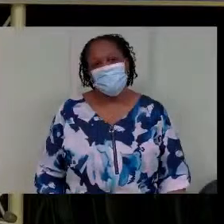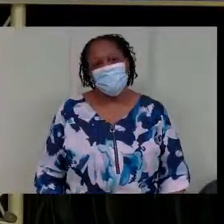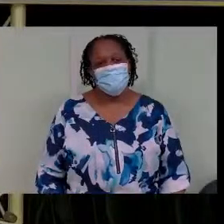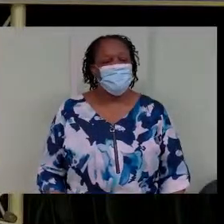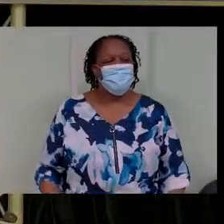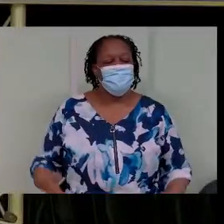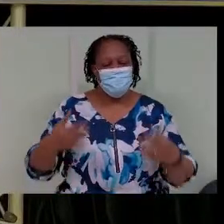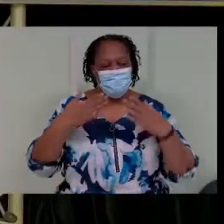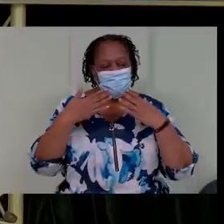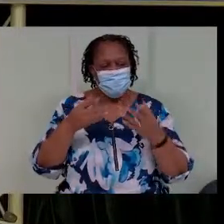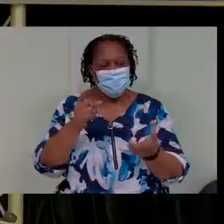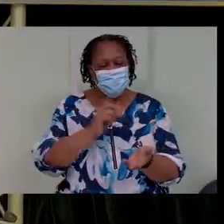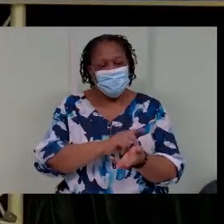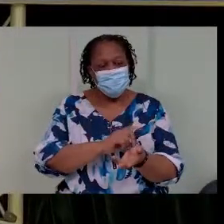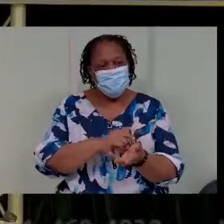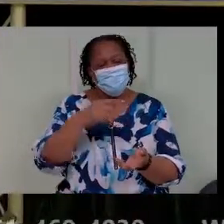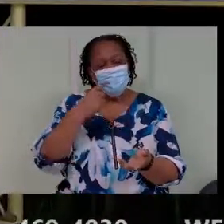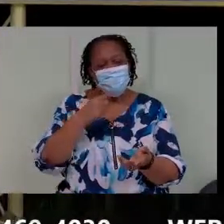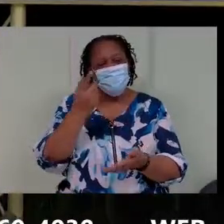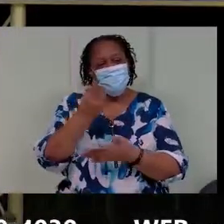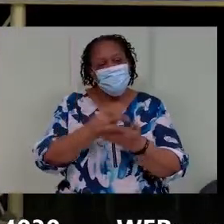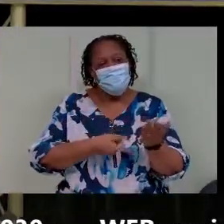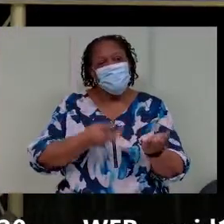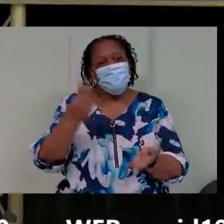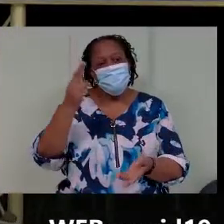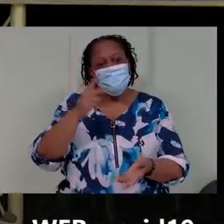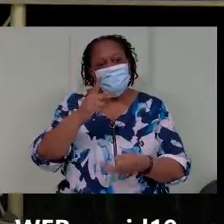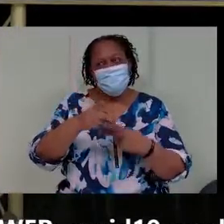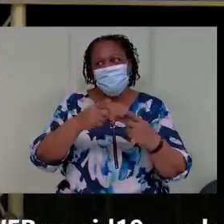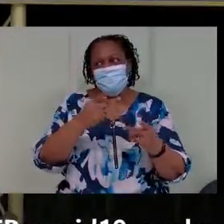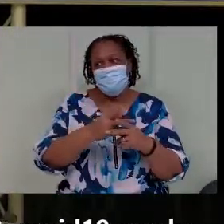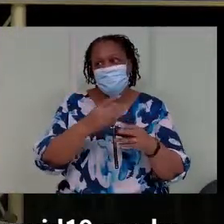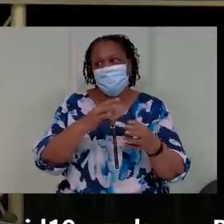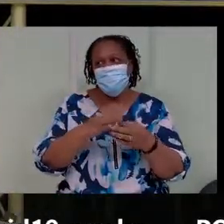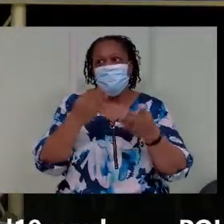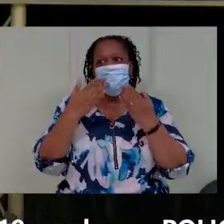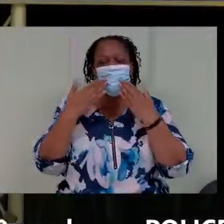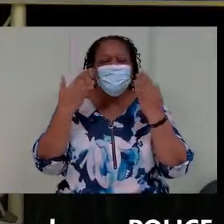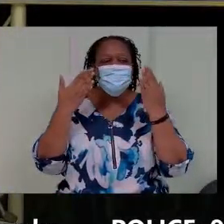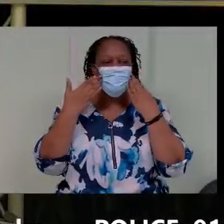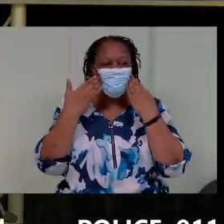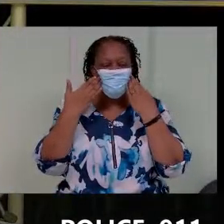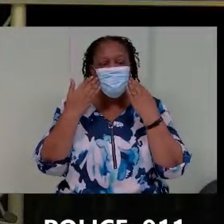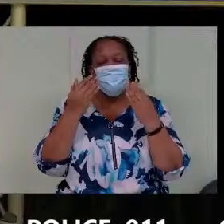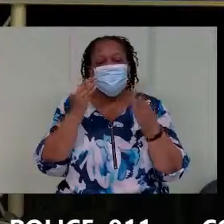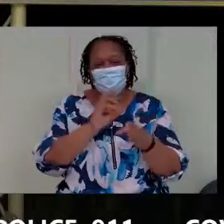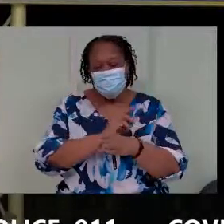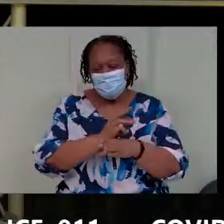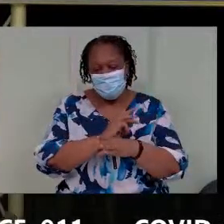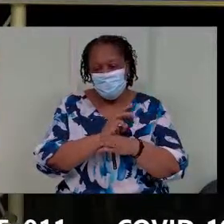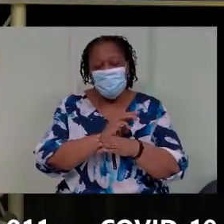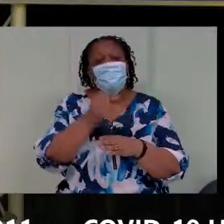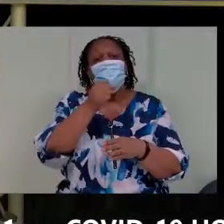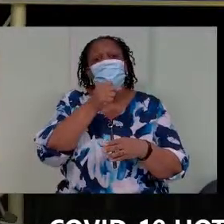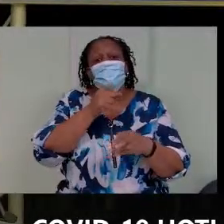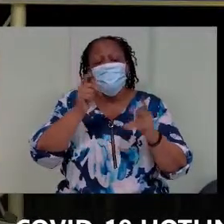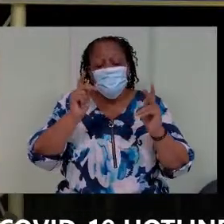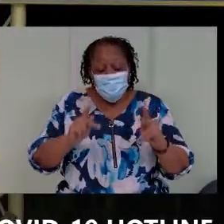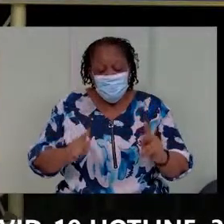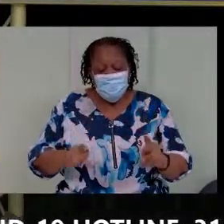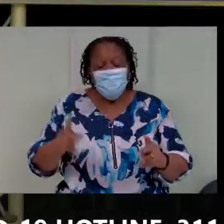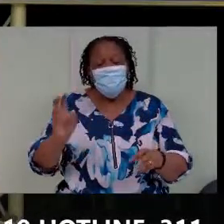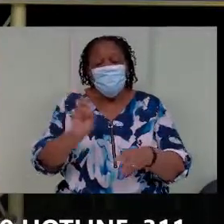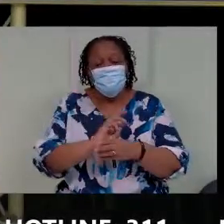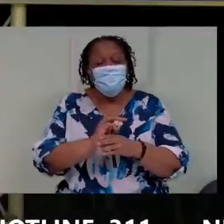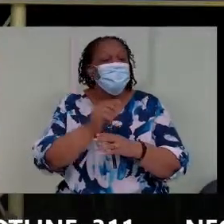Thank you, Dr. Laws. You mentioned the people at the bars who, you know, they go drinking and so